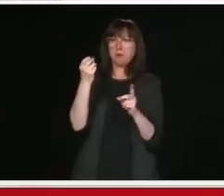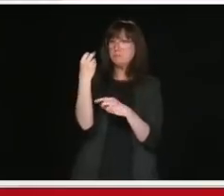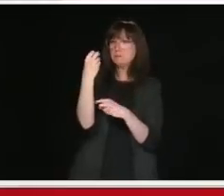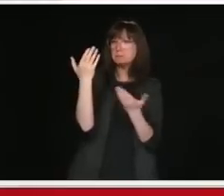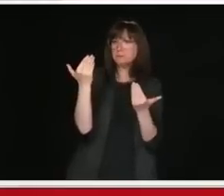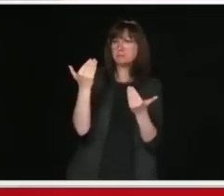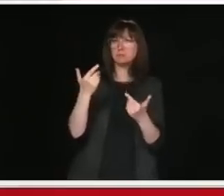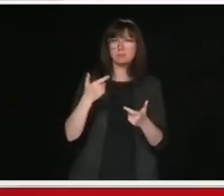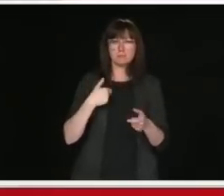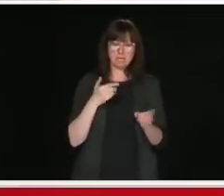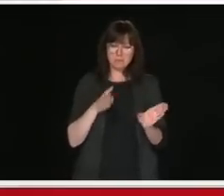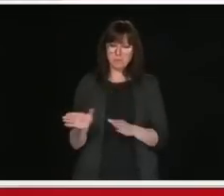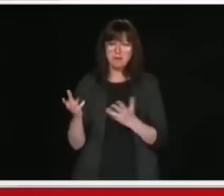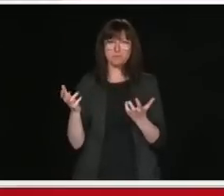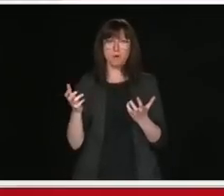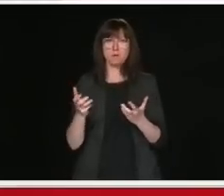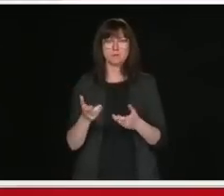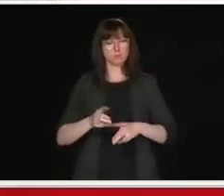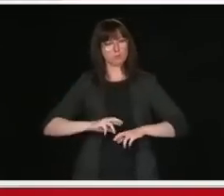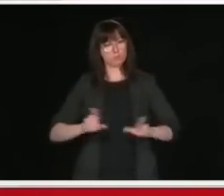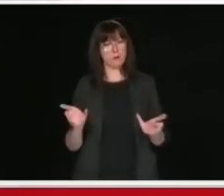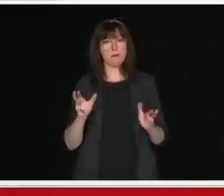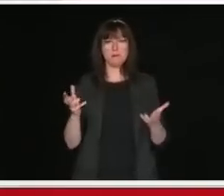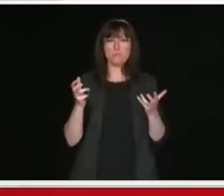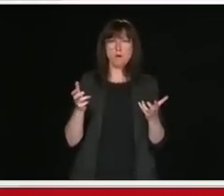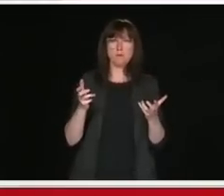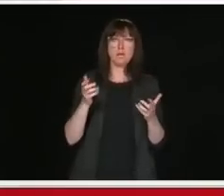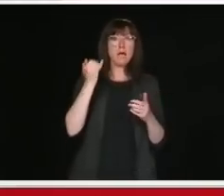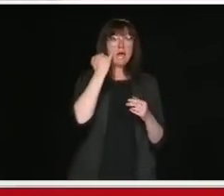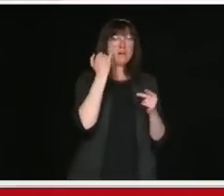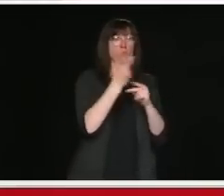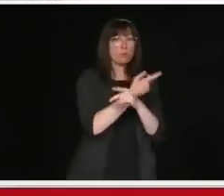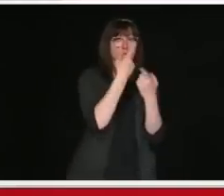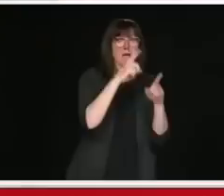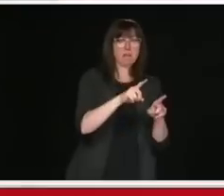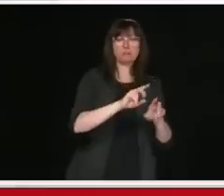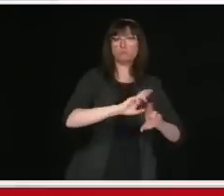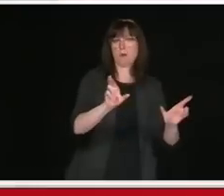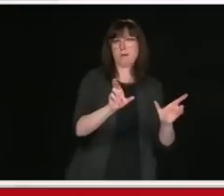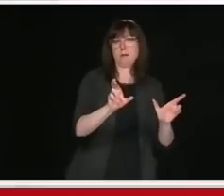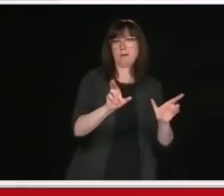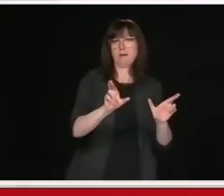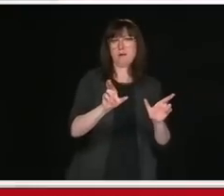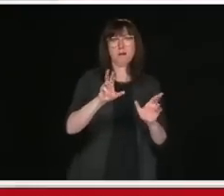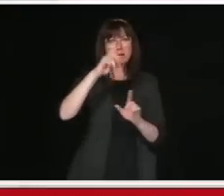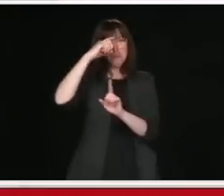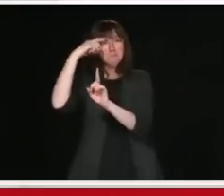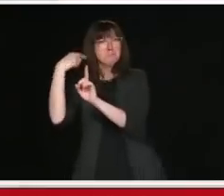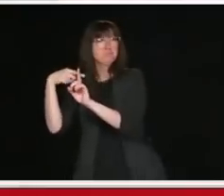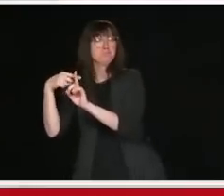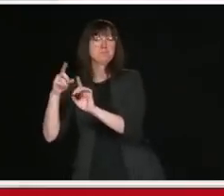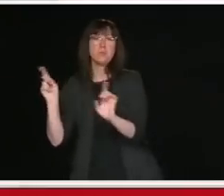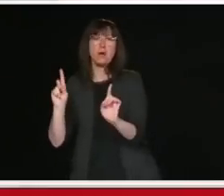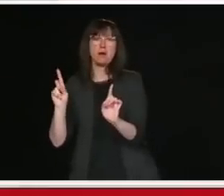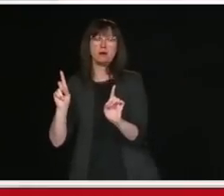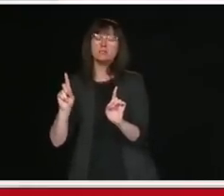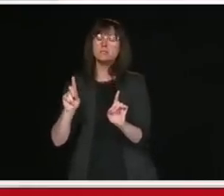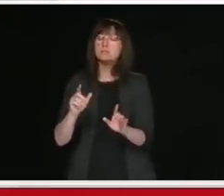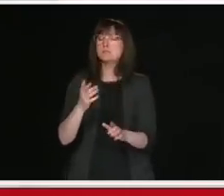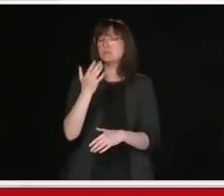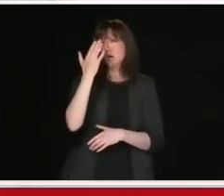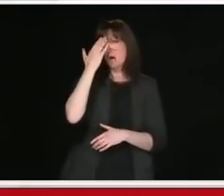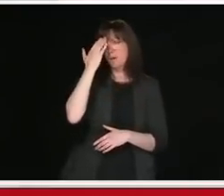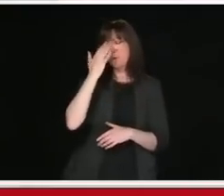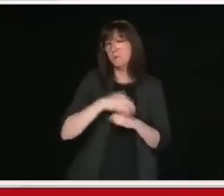for the worst. You want to know what to be hopeful about. I know. And we'll have more